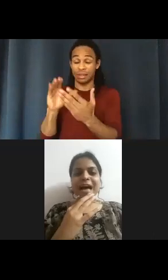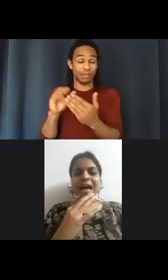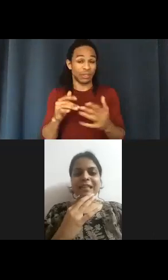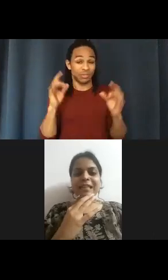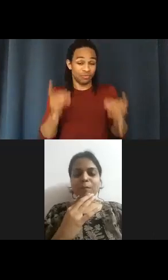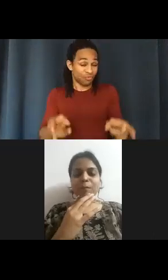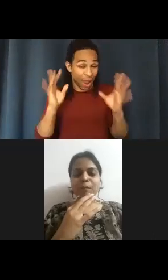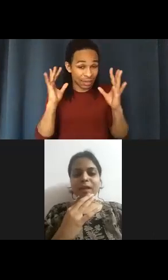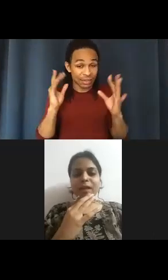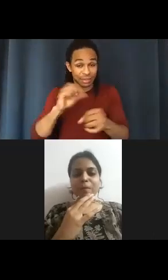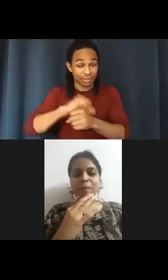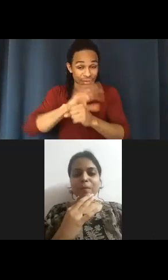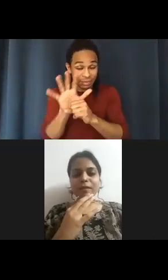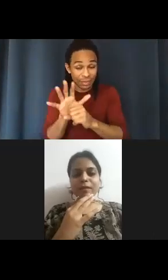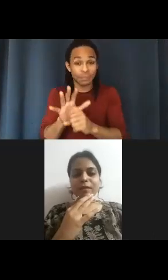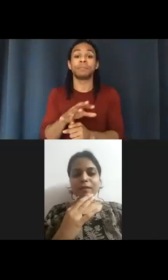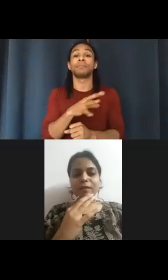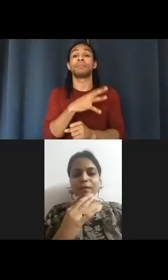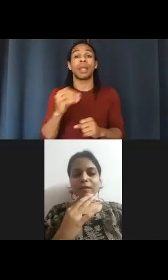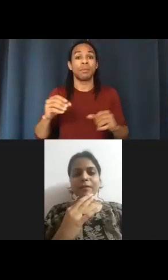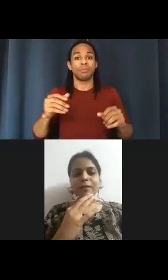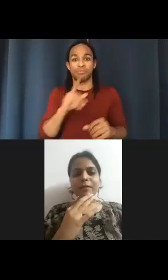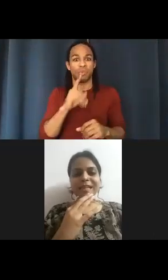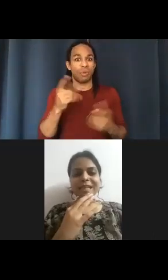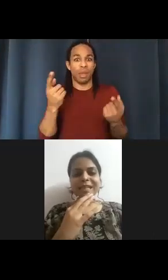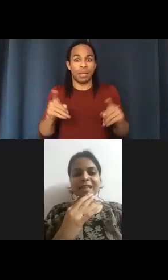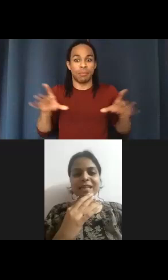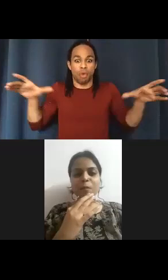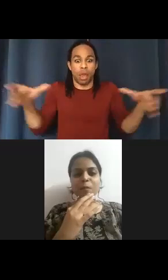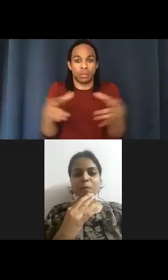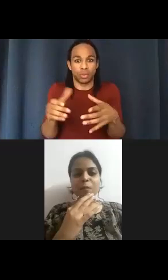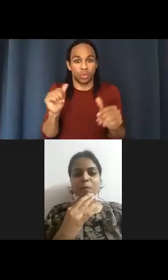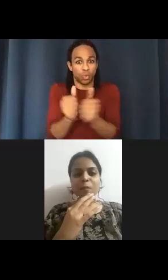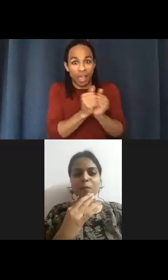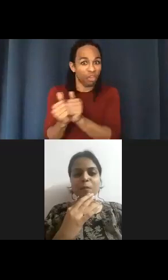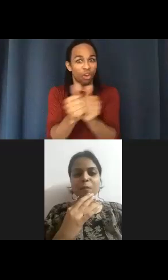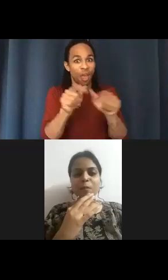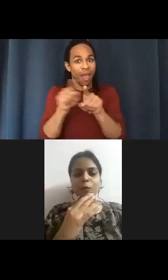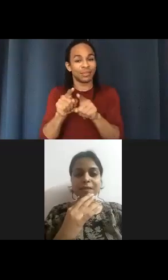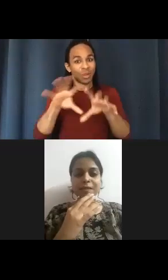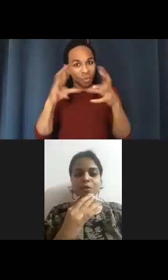and I'm going to be talking about within that presenting some of the issues